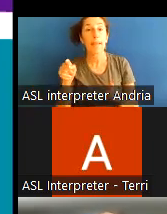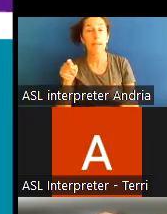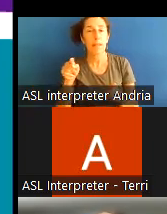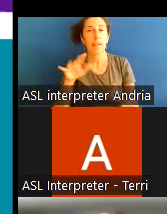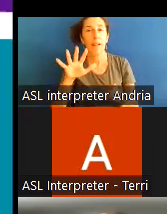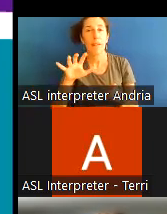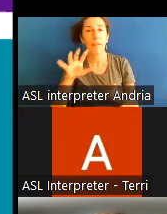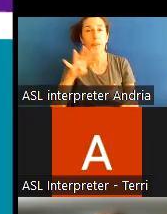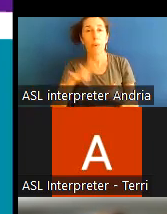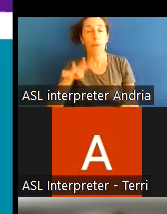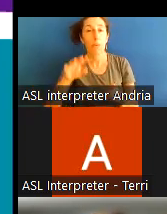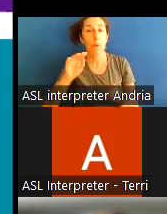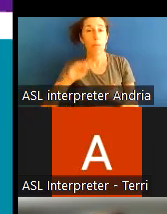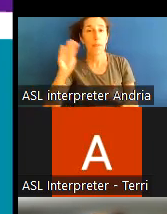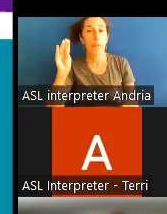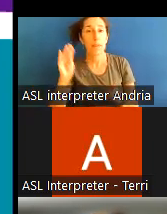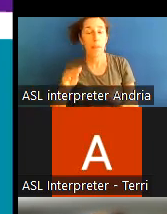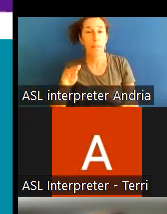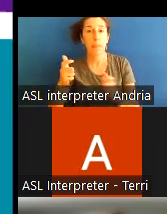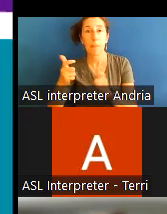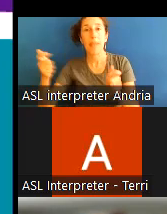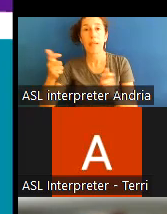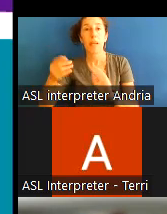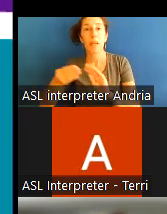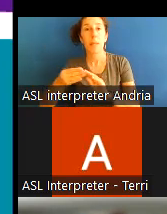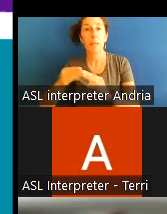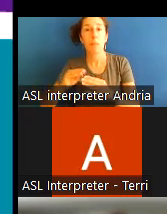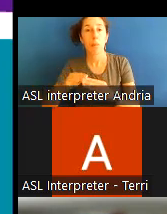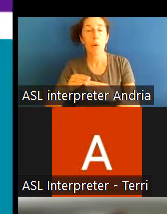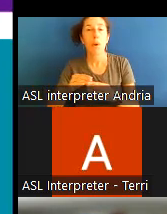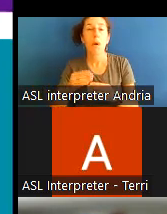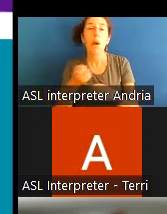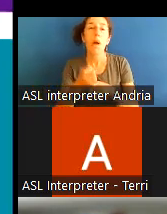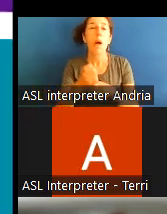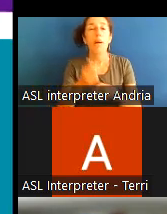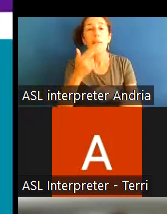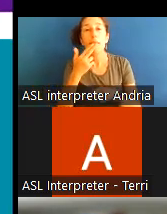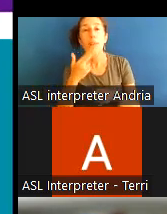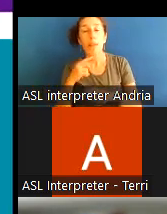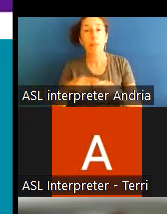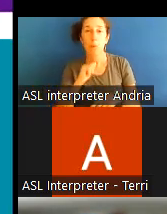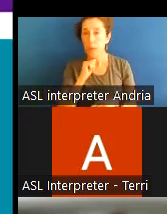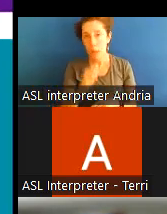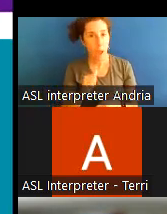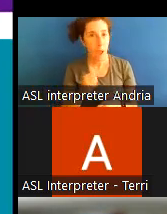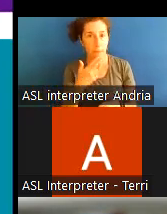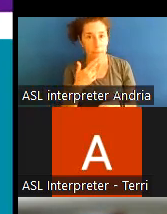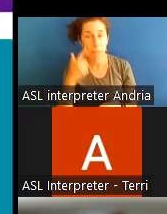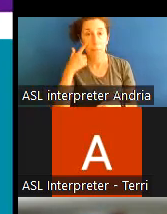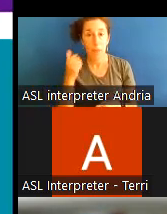the chance of homicide and how much it increases if you've been sexually assaulted by your